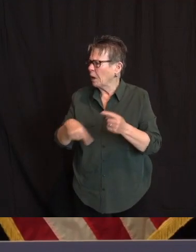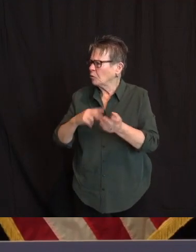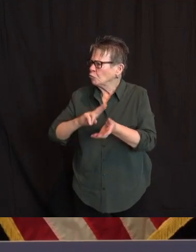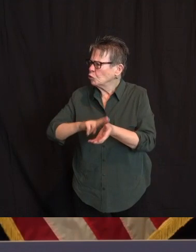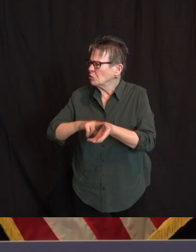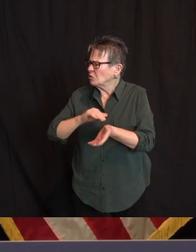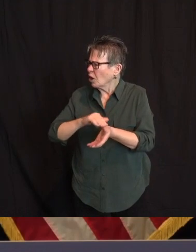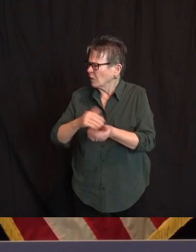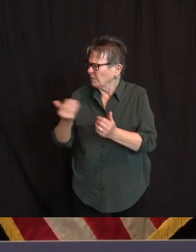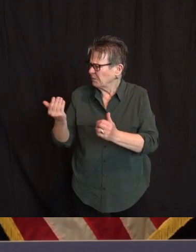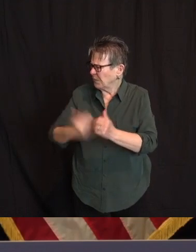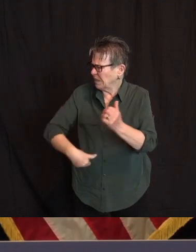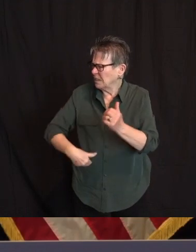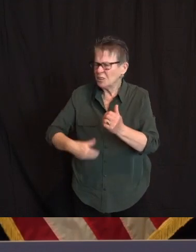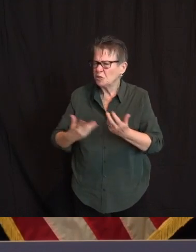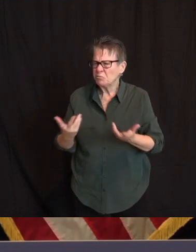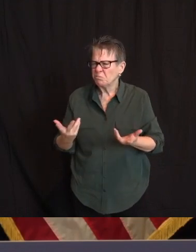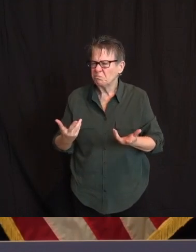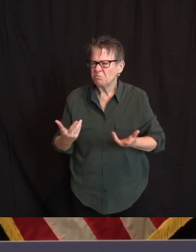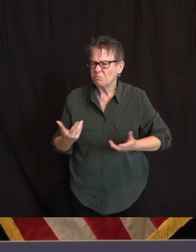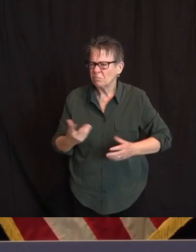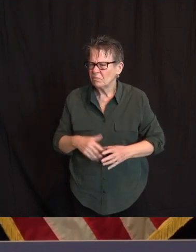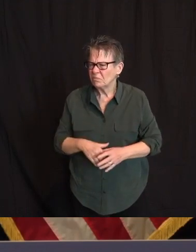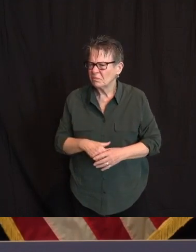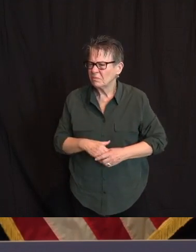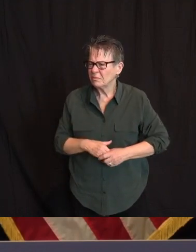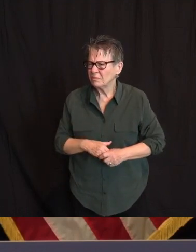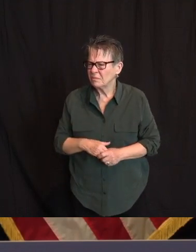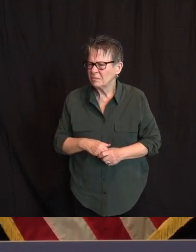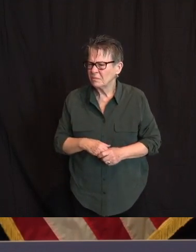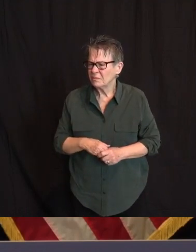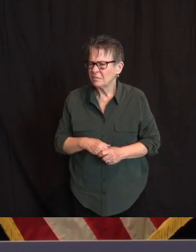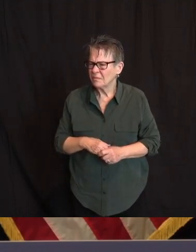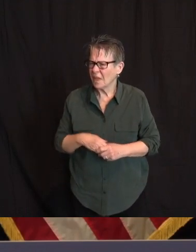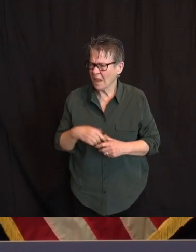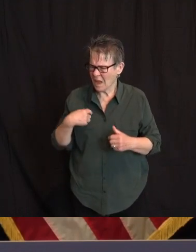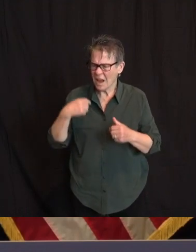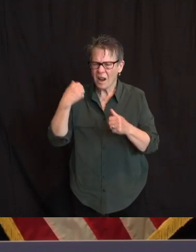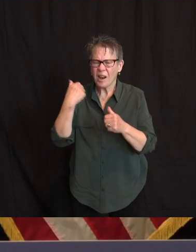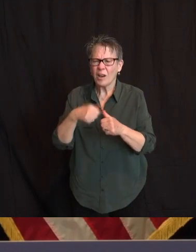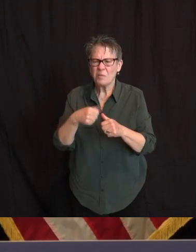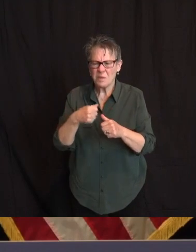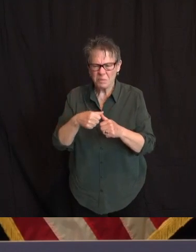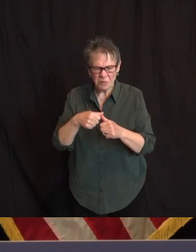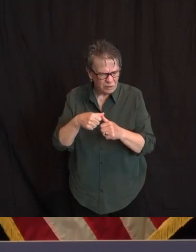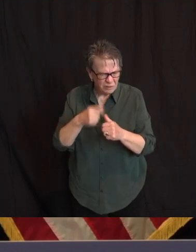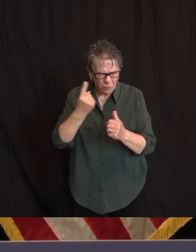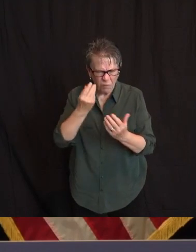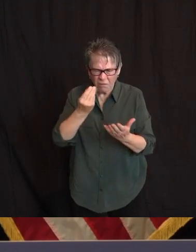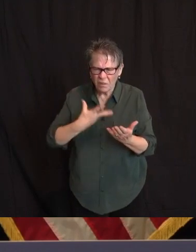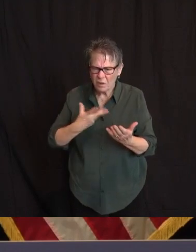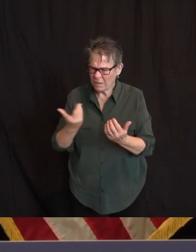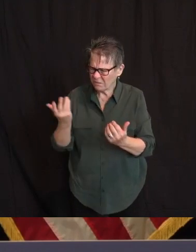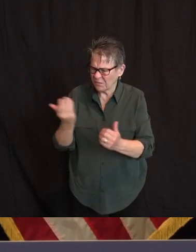job on some basis. I don't have any insight into the particular situation, so I have to put that